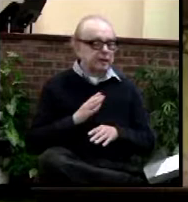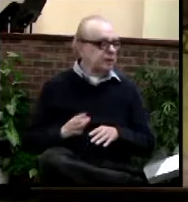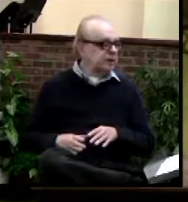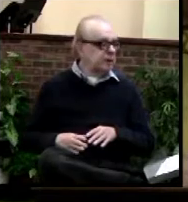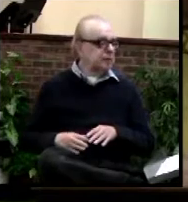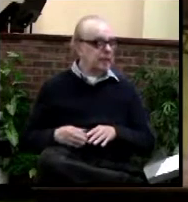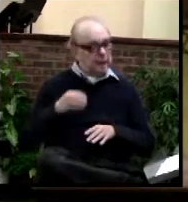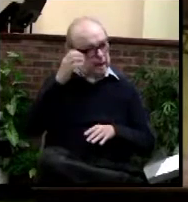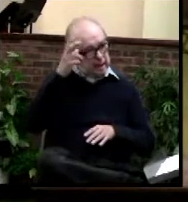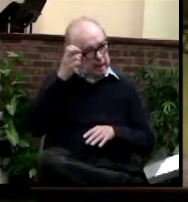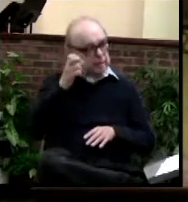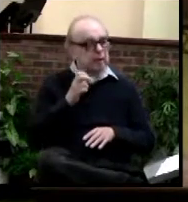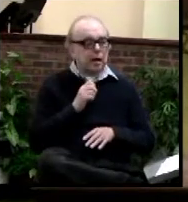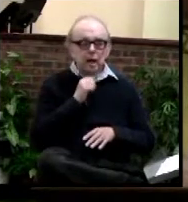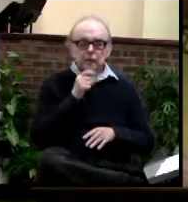each other.